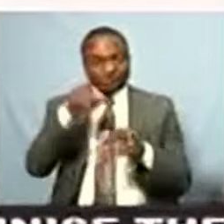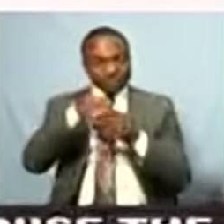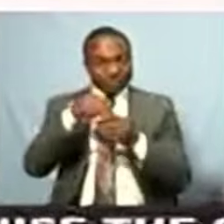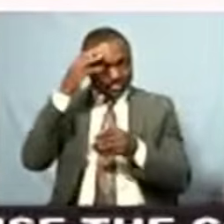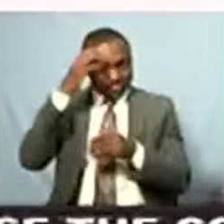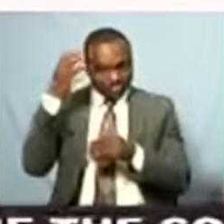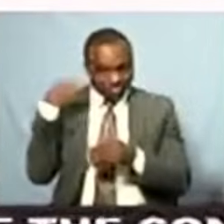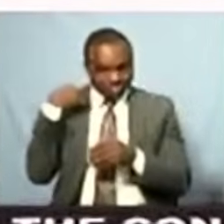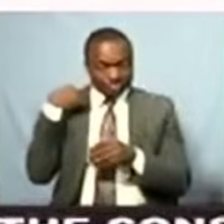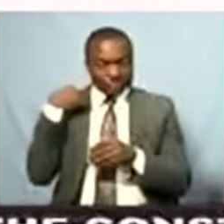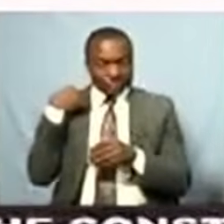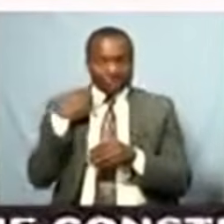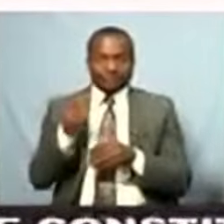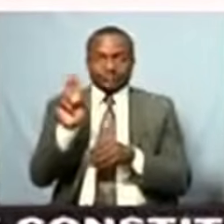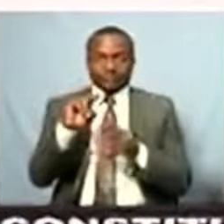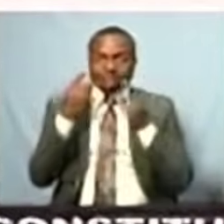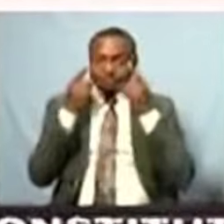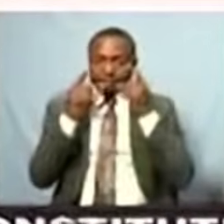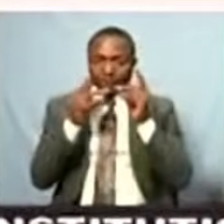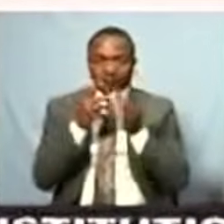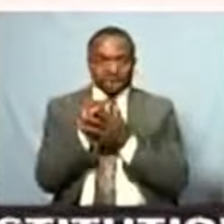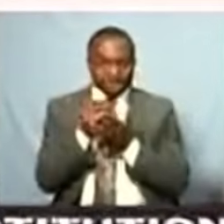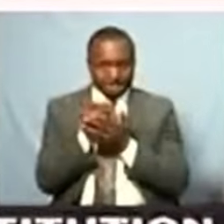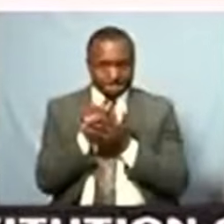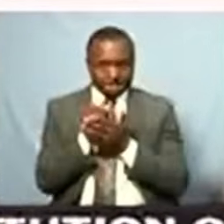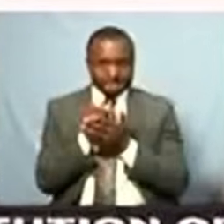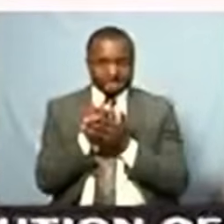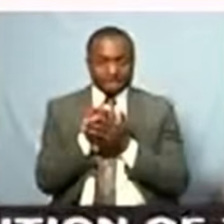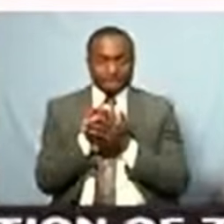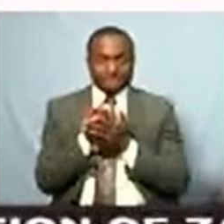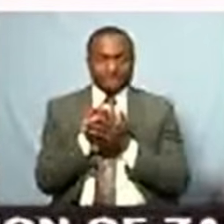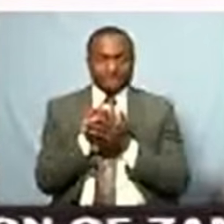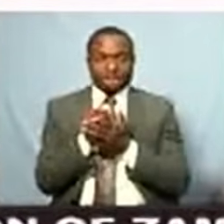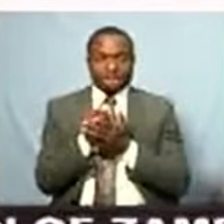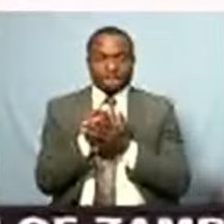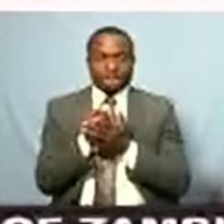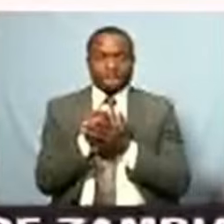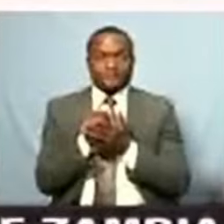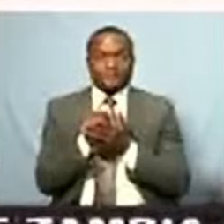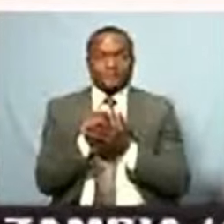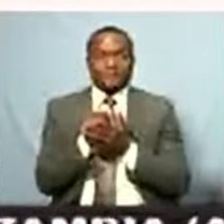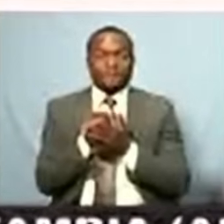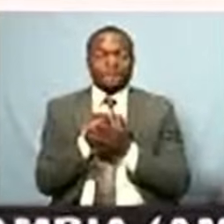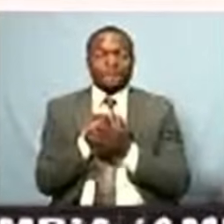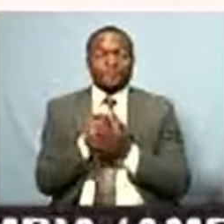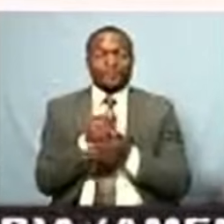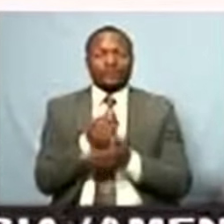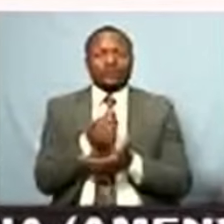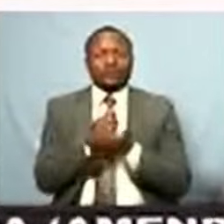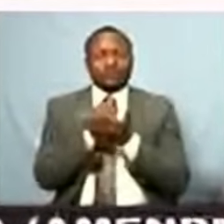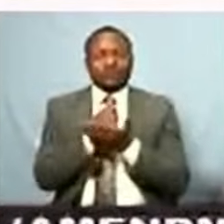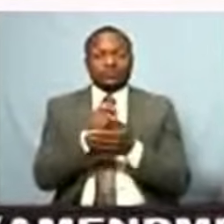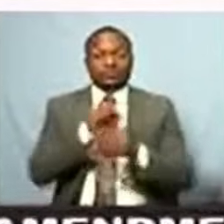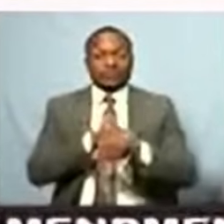and thereby use public resources to their advantage during the campaign period.